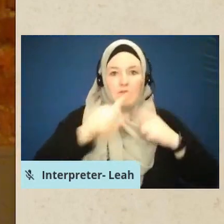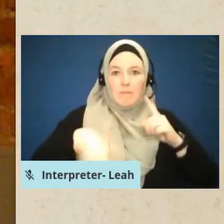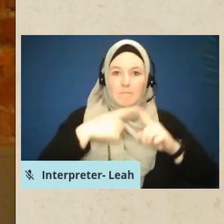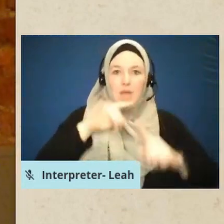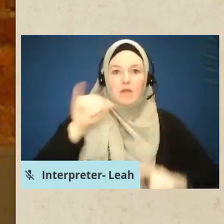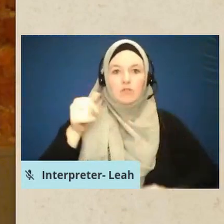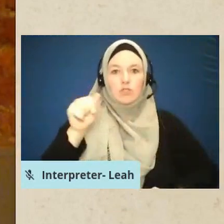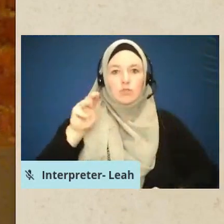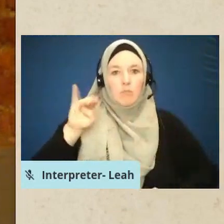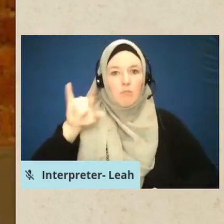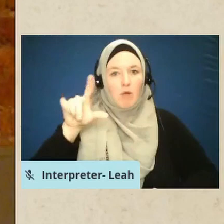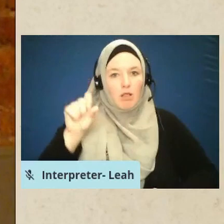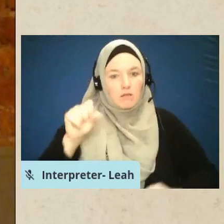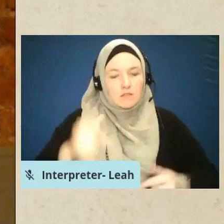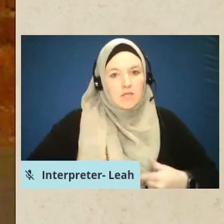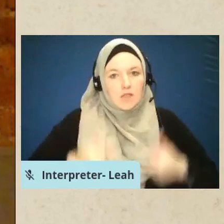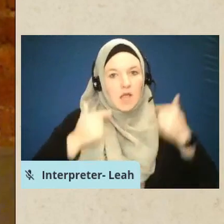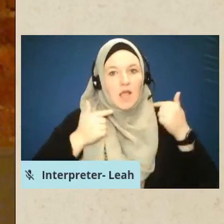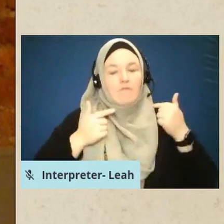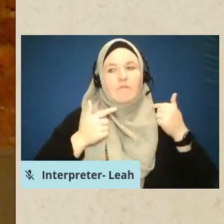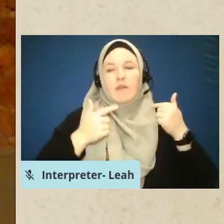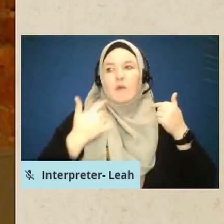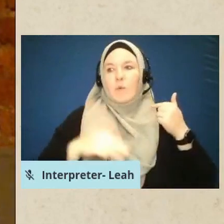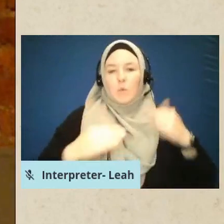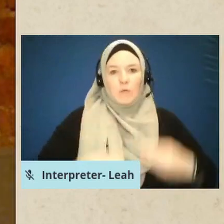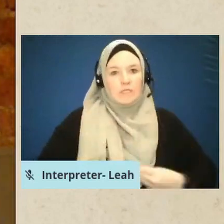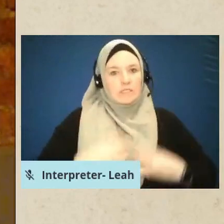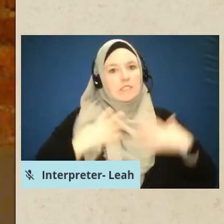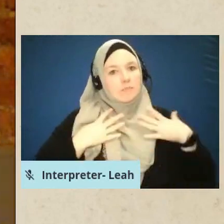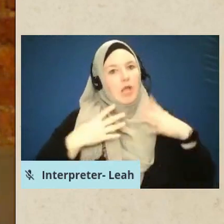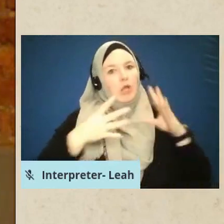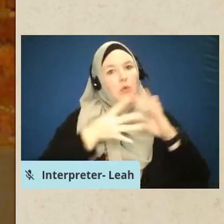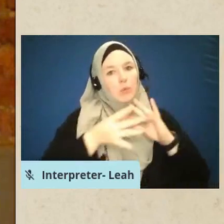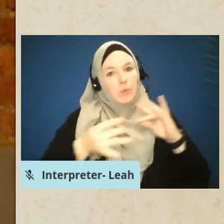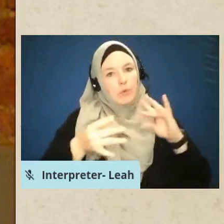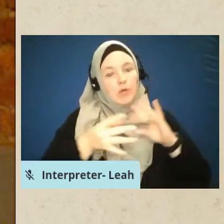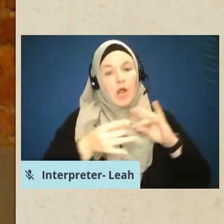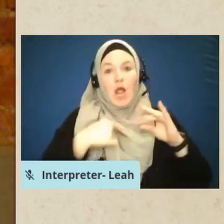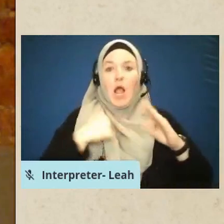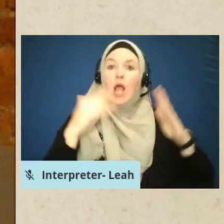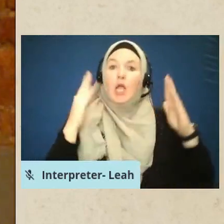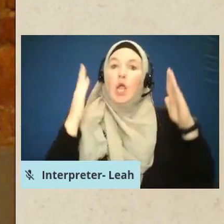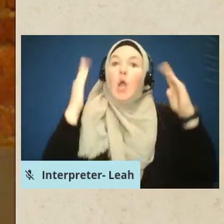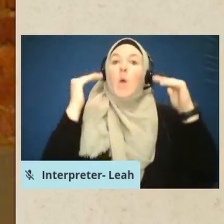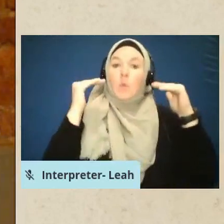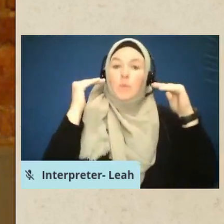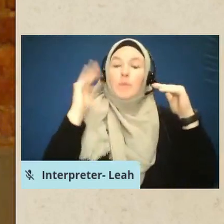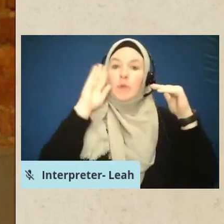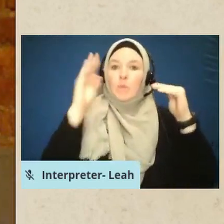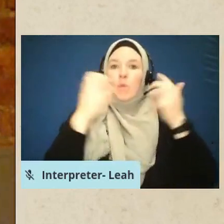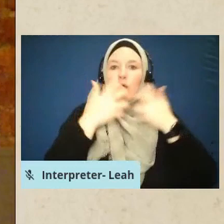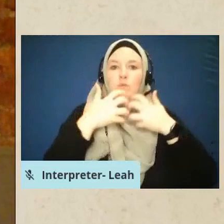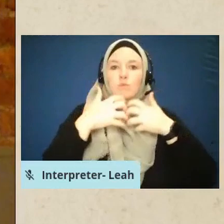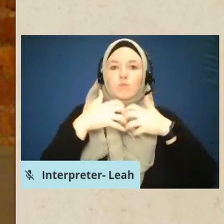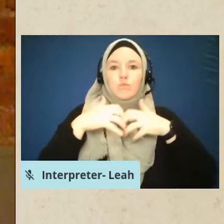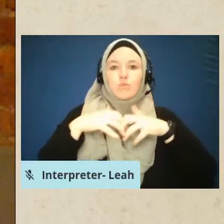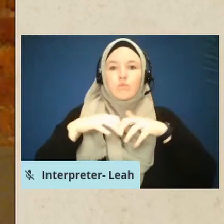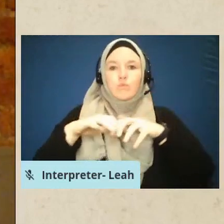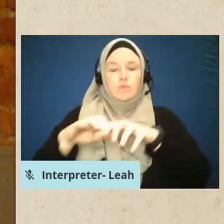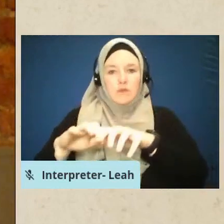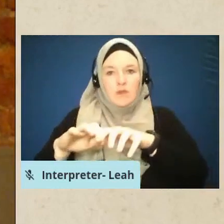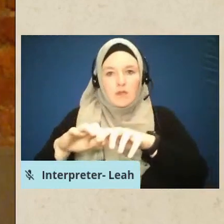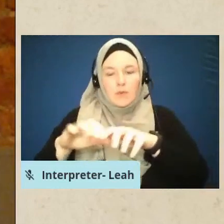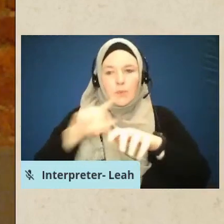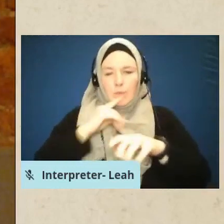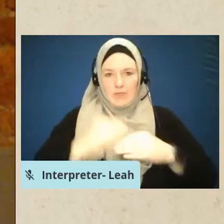and also his inspiring words that, you know, I hope it works itself all out is